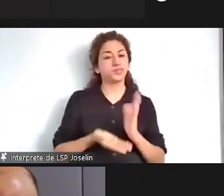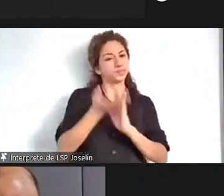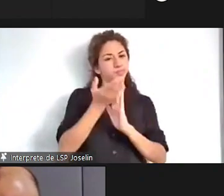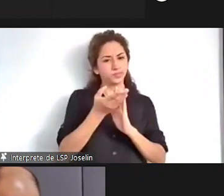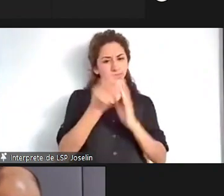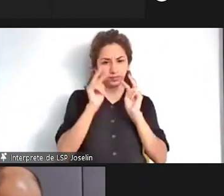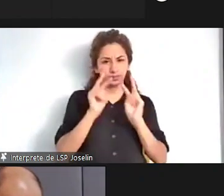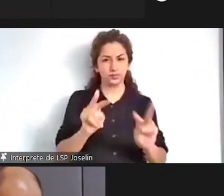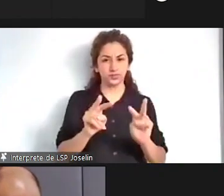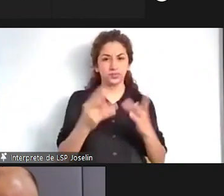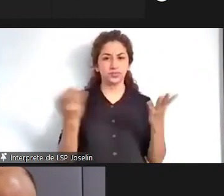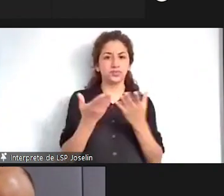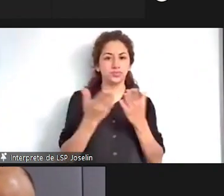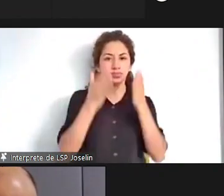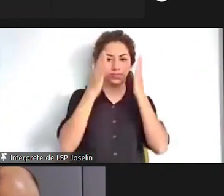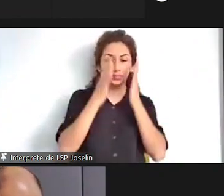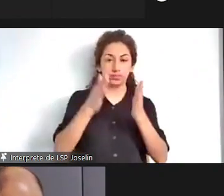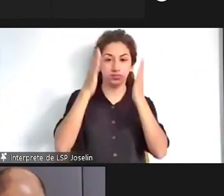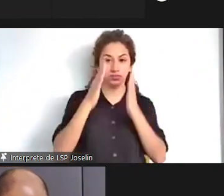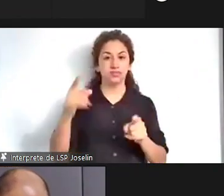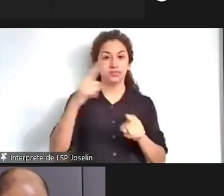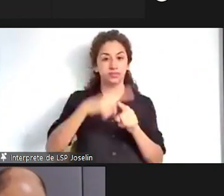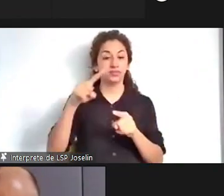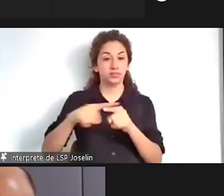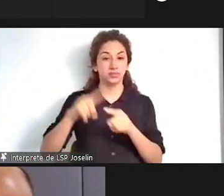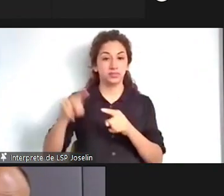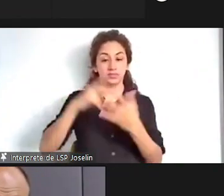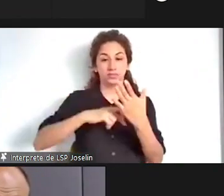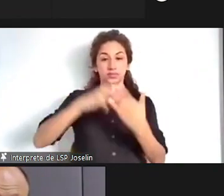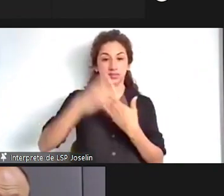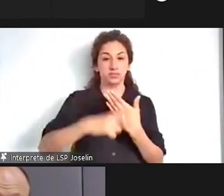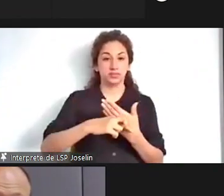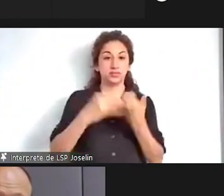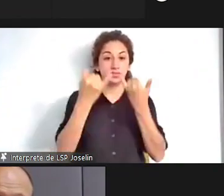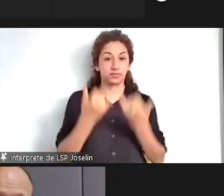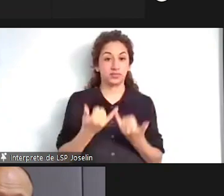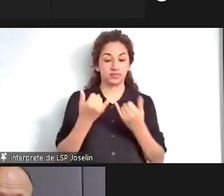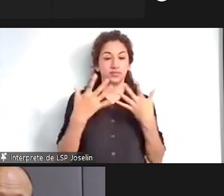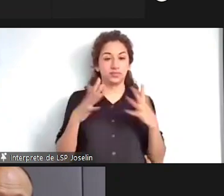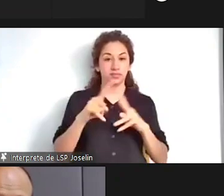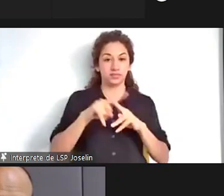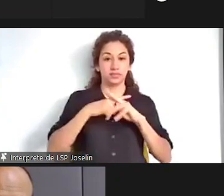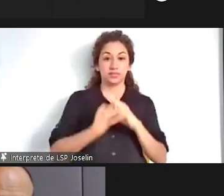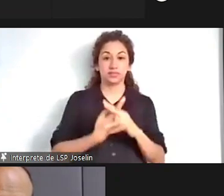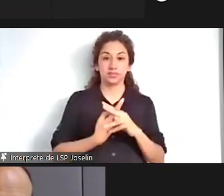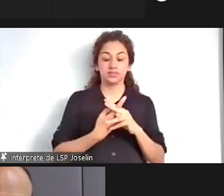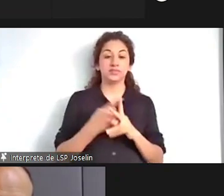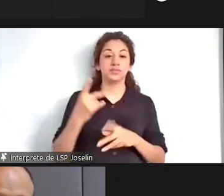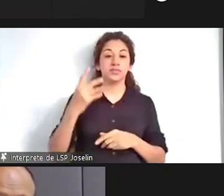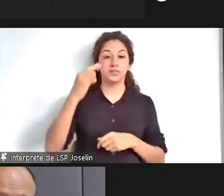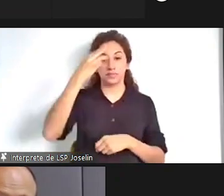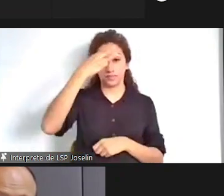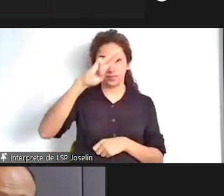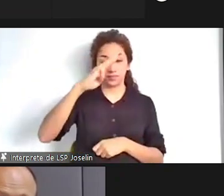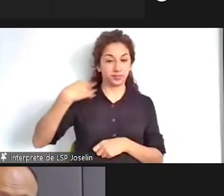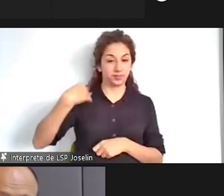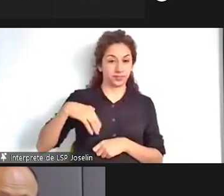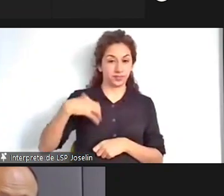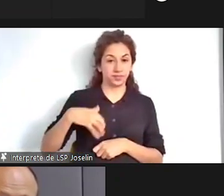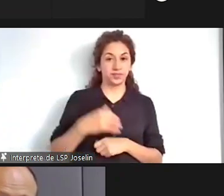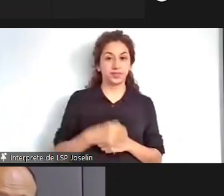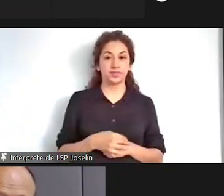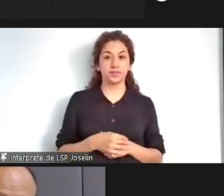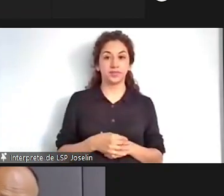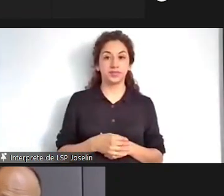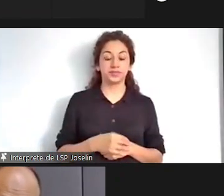actor this is a very uh clear direction and we will see how we are orienting the next plans and